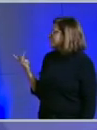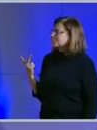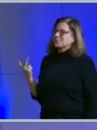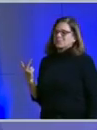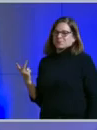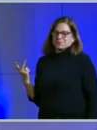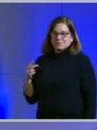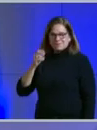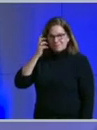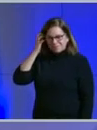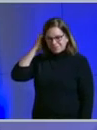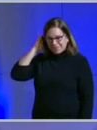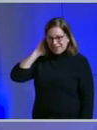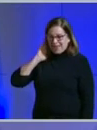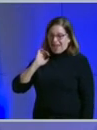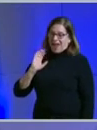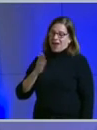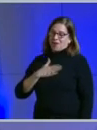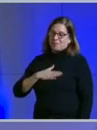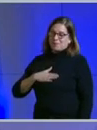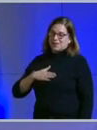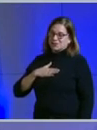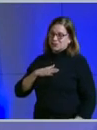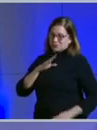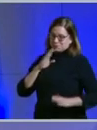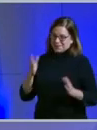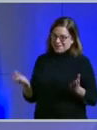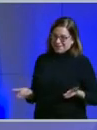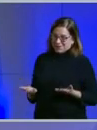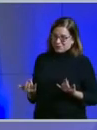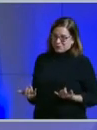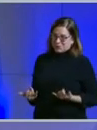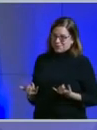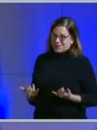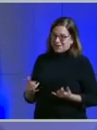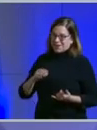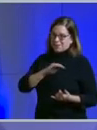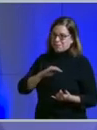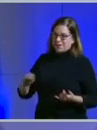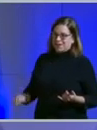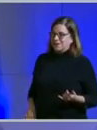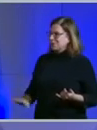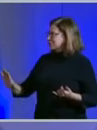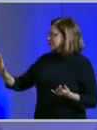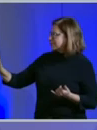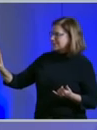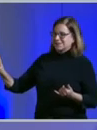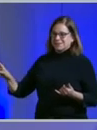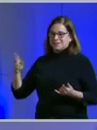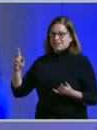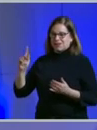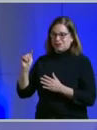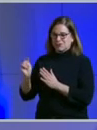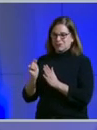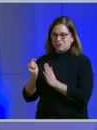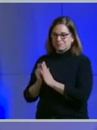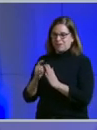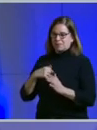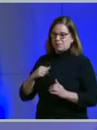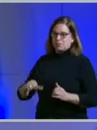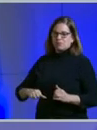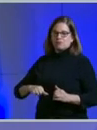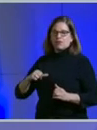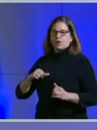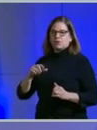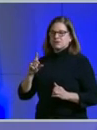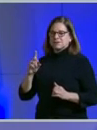It is our pleasure to be here today at Mayor Bowser's second term outlook. Today, we are proud to join the DC residents